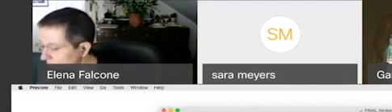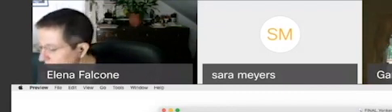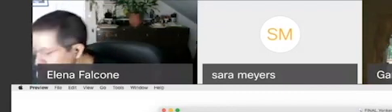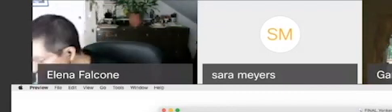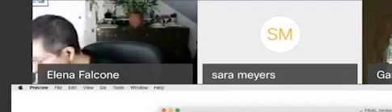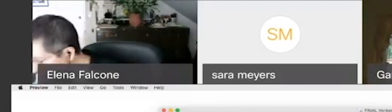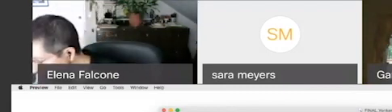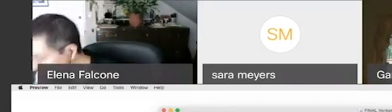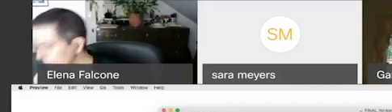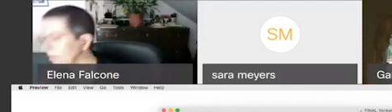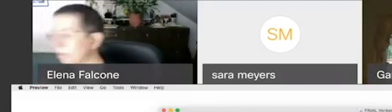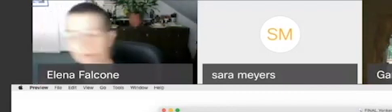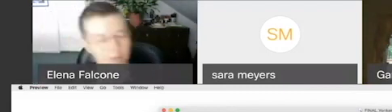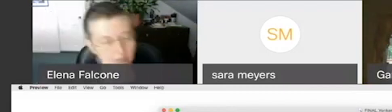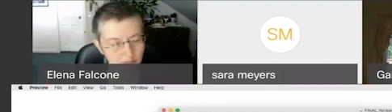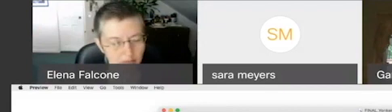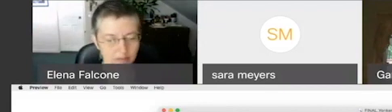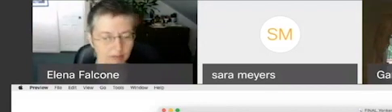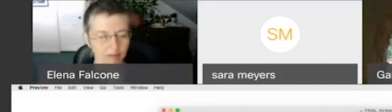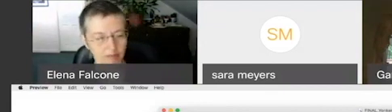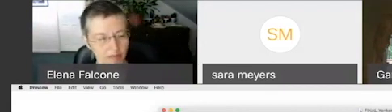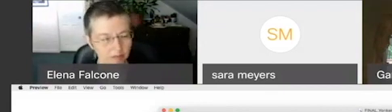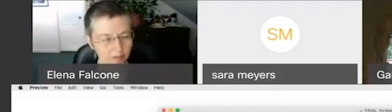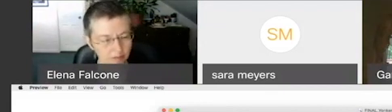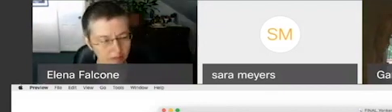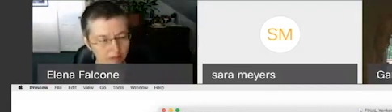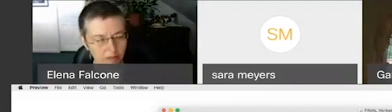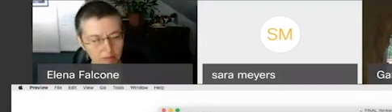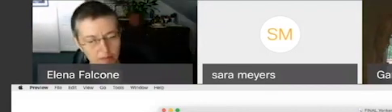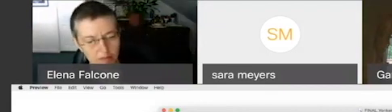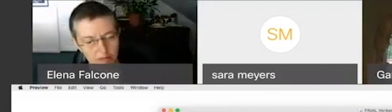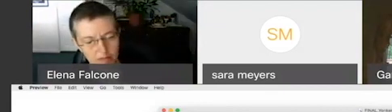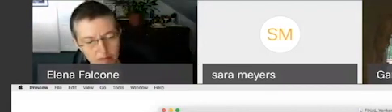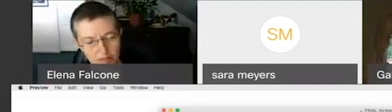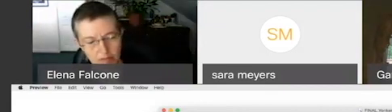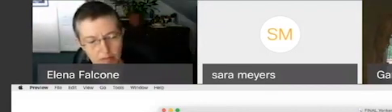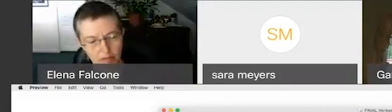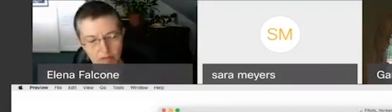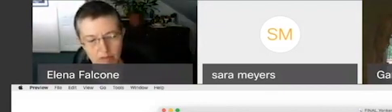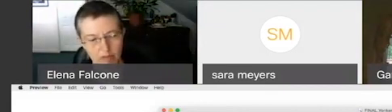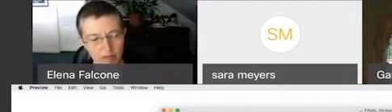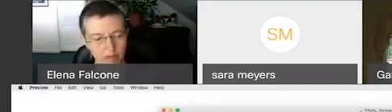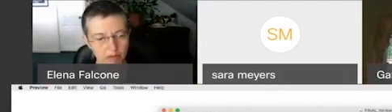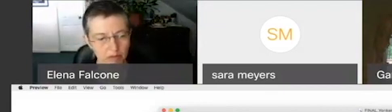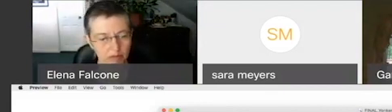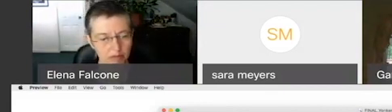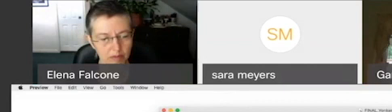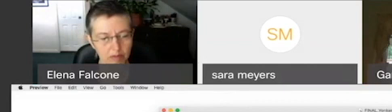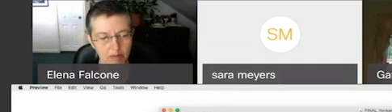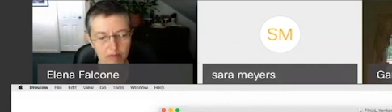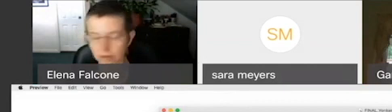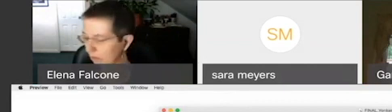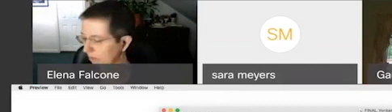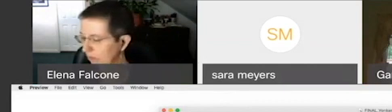a conflict-free assessment, which just gets you into the program in the first place. And then there would be a home care assessment